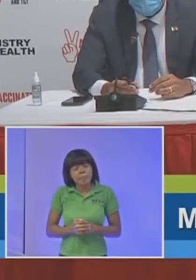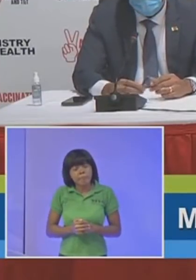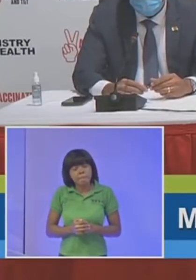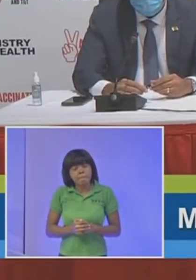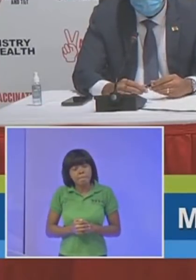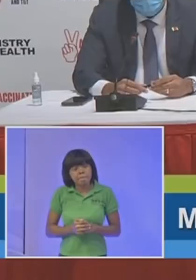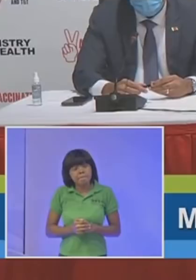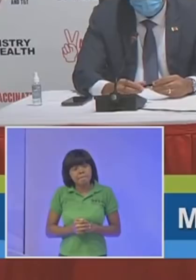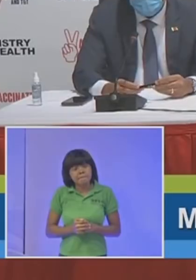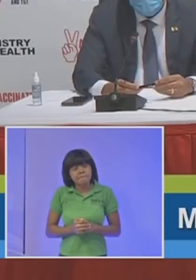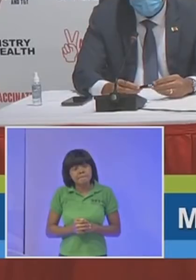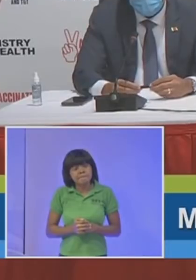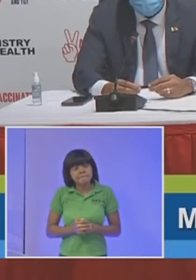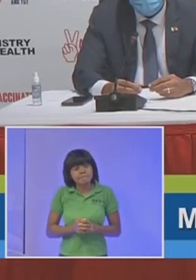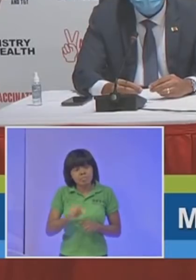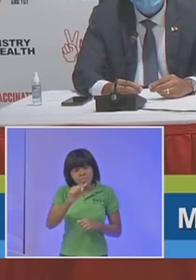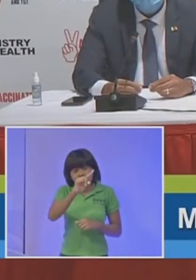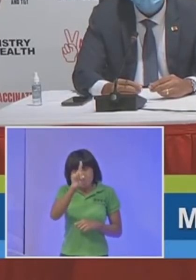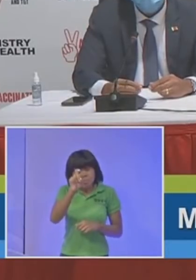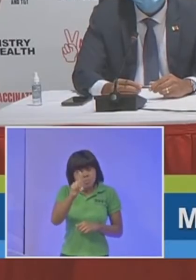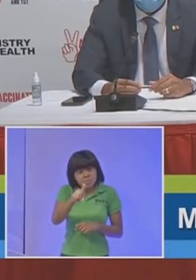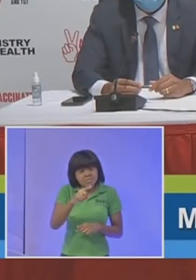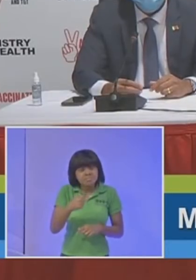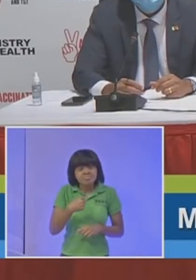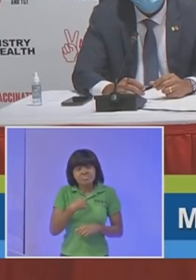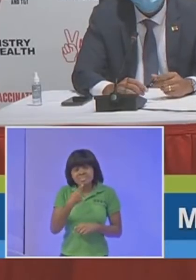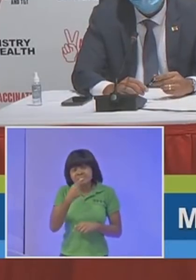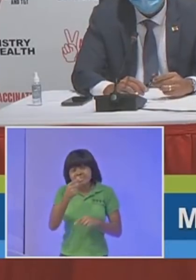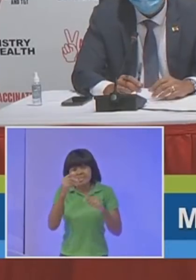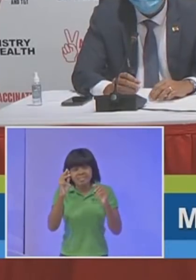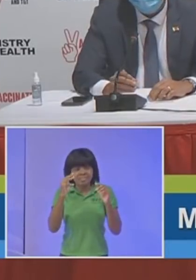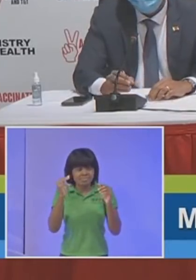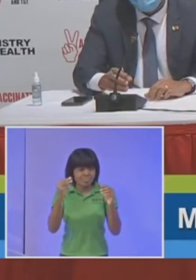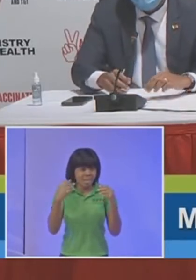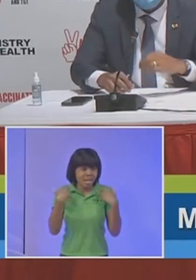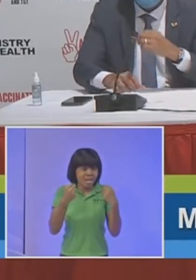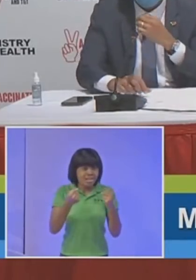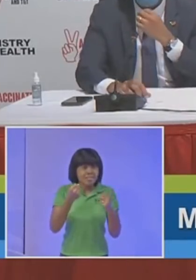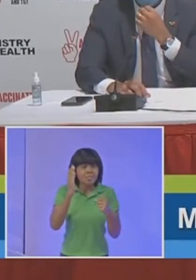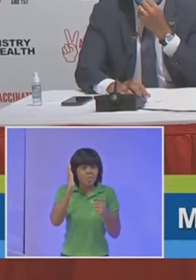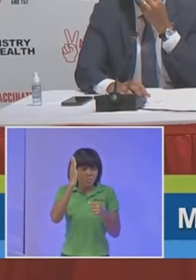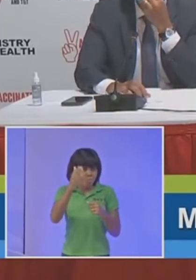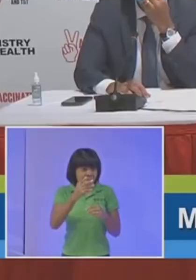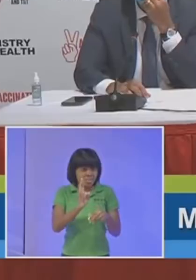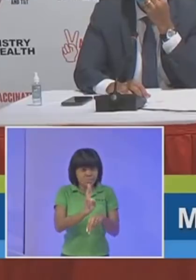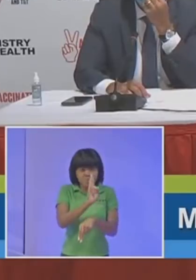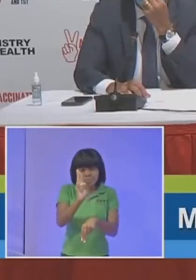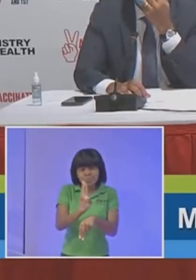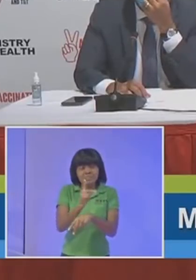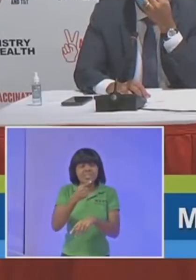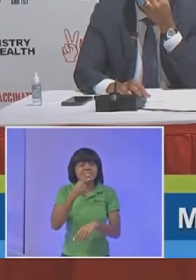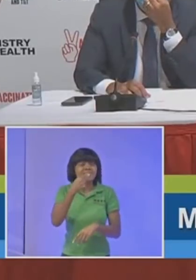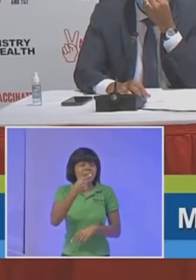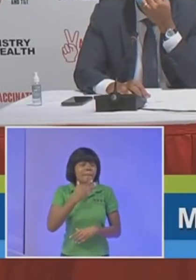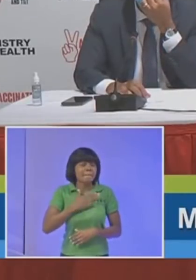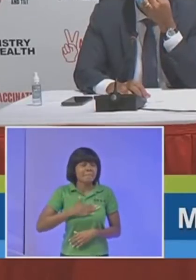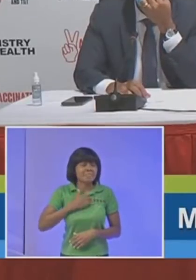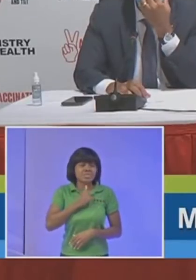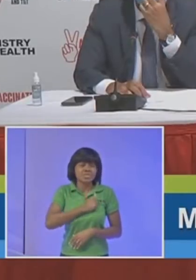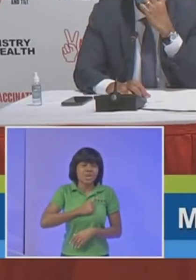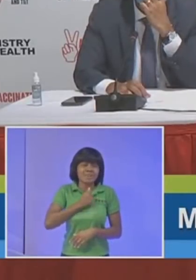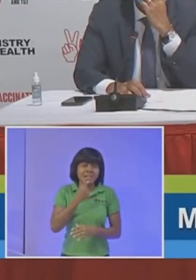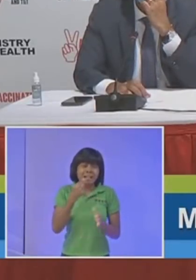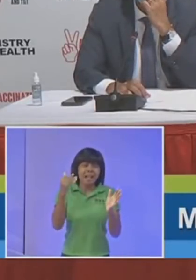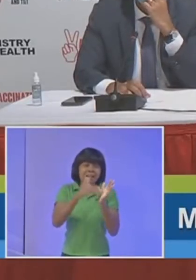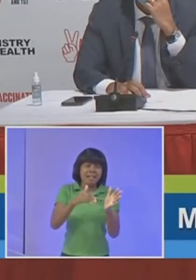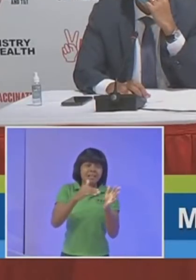it be used, and Joel raised an important point, so please forgive me for harping on it. Should it be used